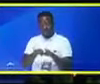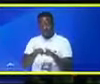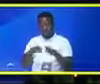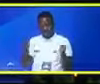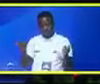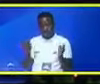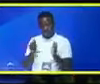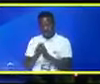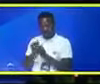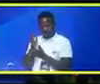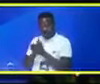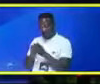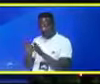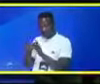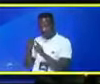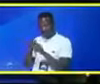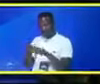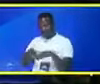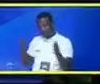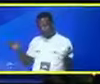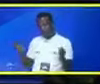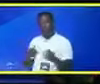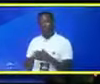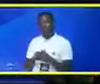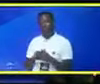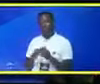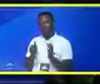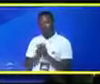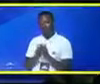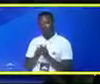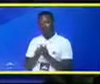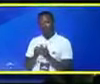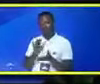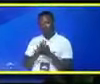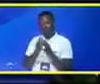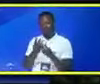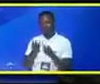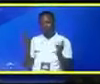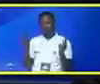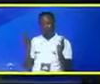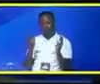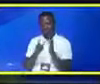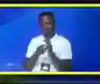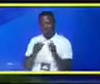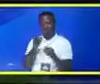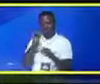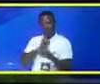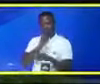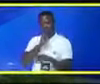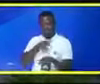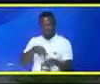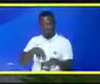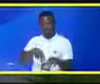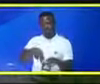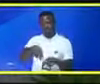certain condition opened up and became walls. And the nation of Israel followed through that door. And the